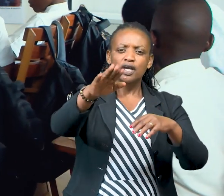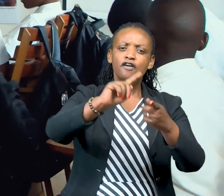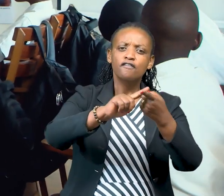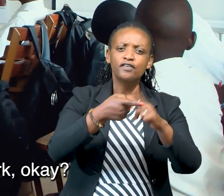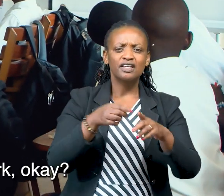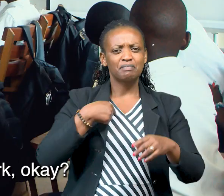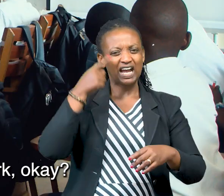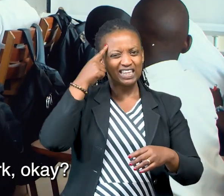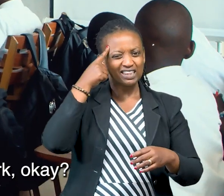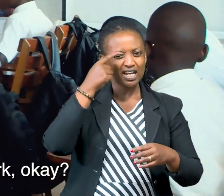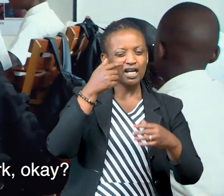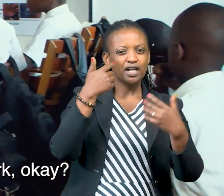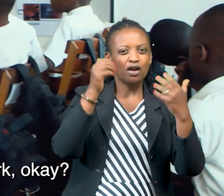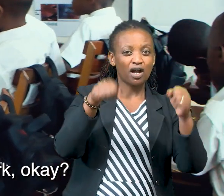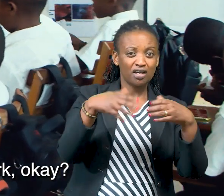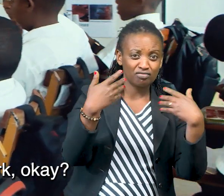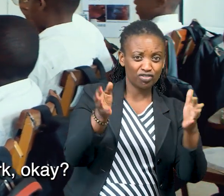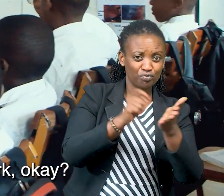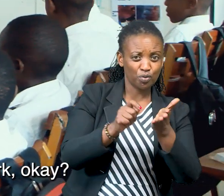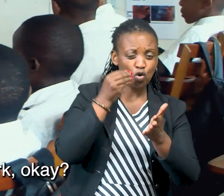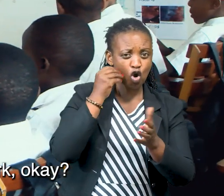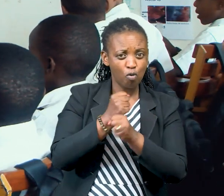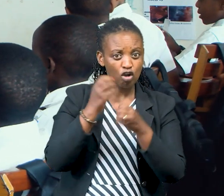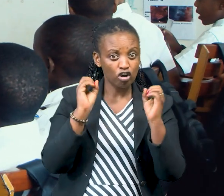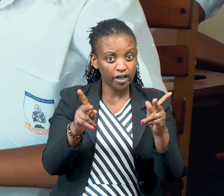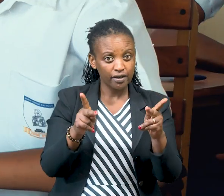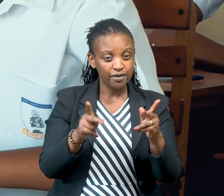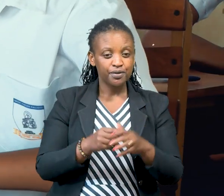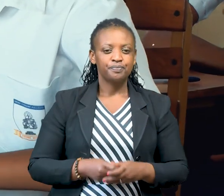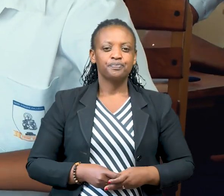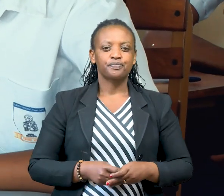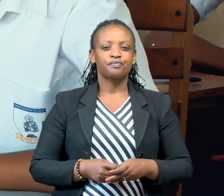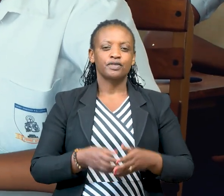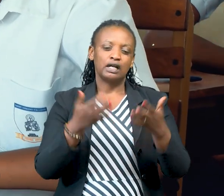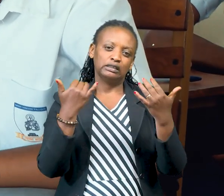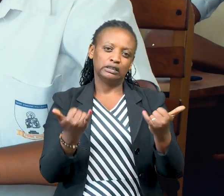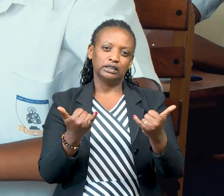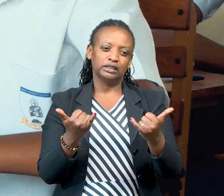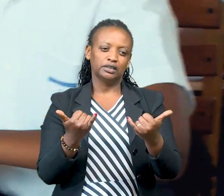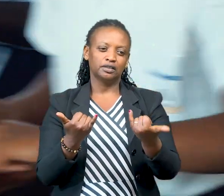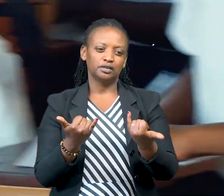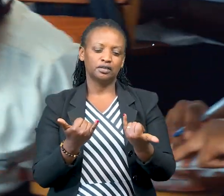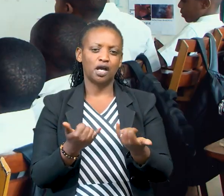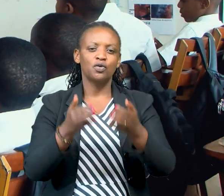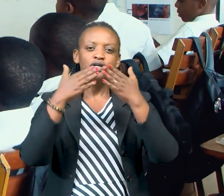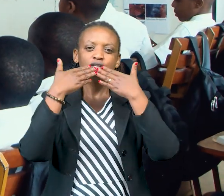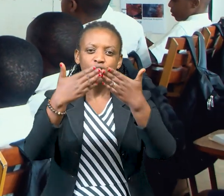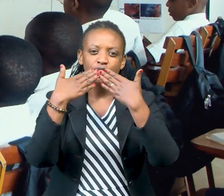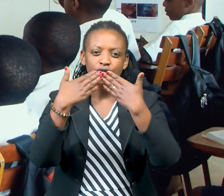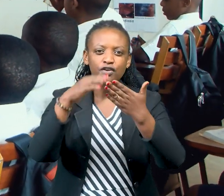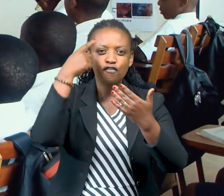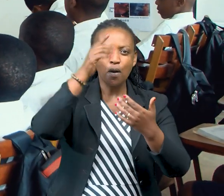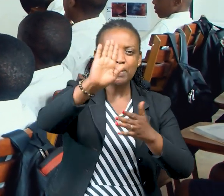Okay, friends, I think everybody has finished the homework, okay? Yes. Okay, so our friends, thank you